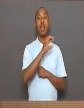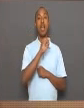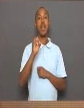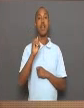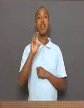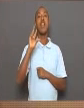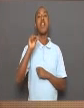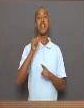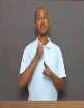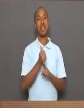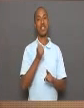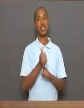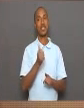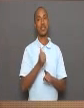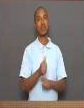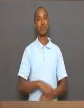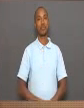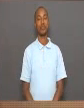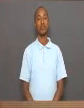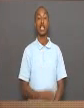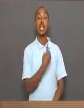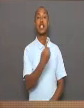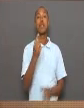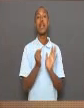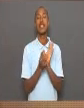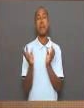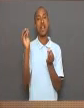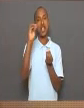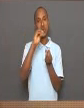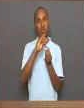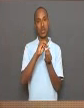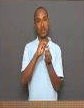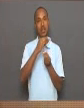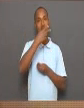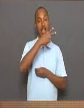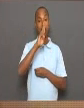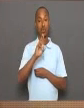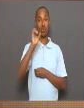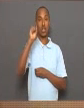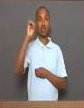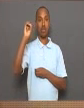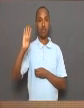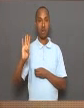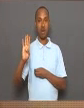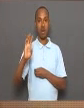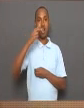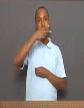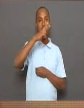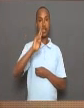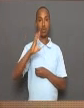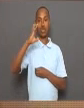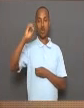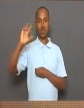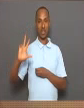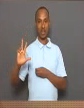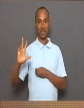a non-metal. Some examples include sulfuric acid, carbonic